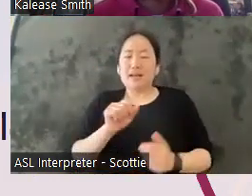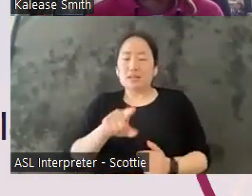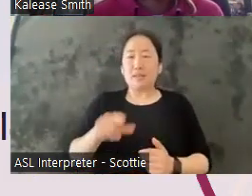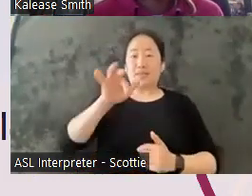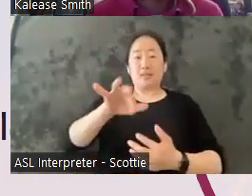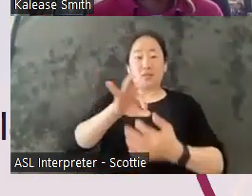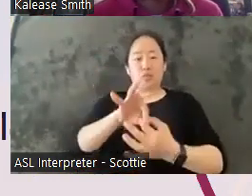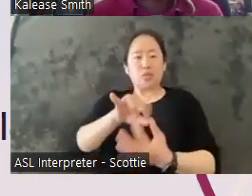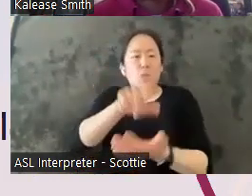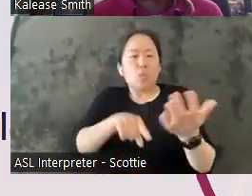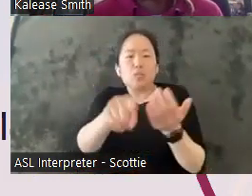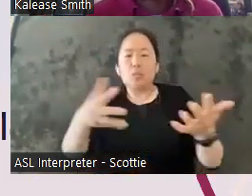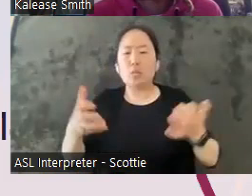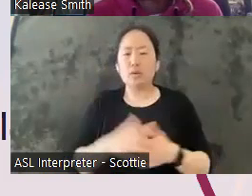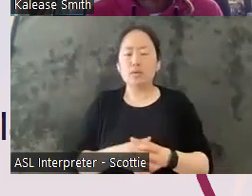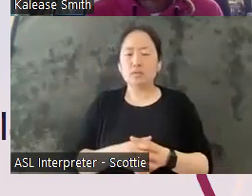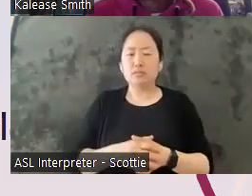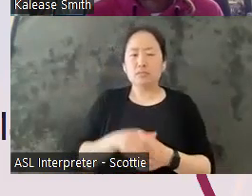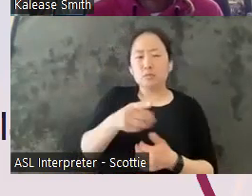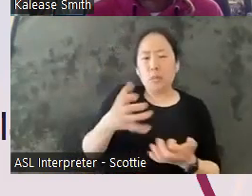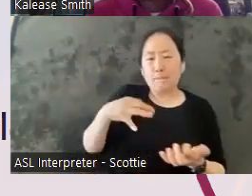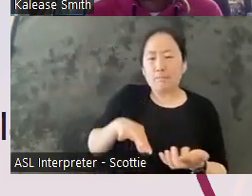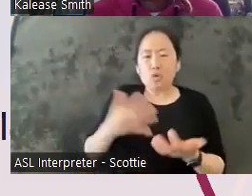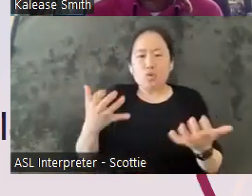relationship, I think is important. But